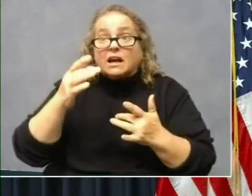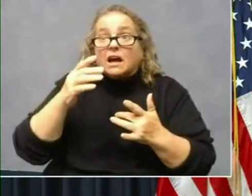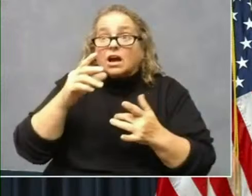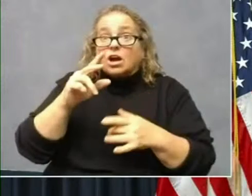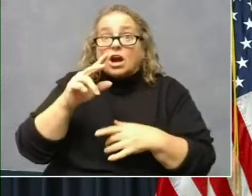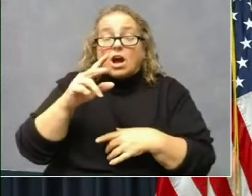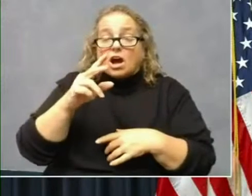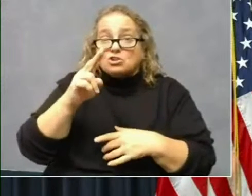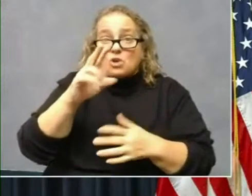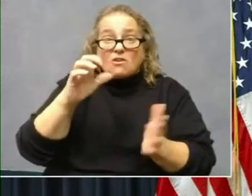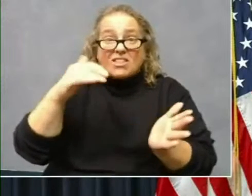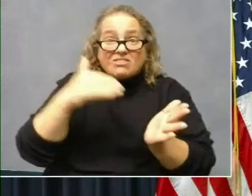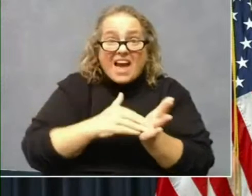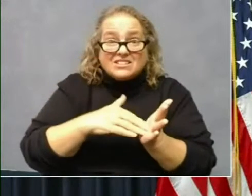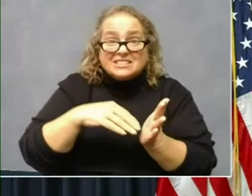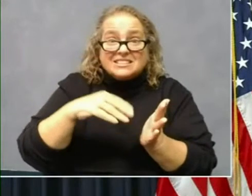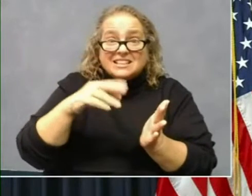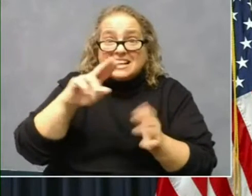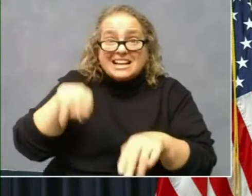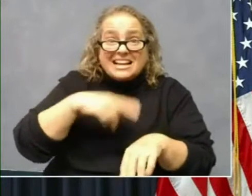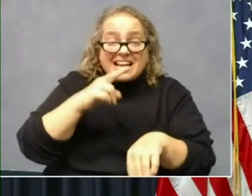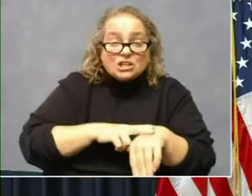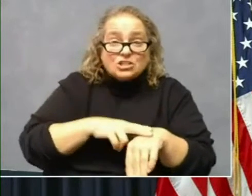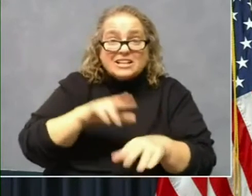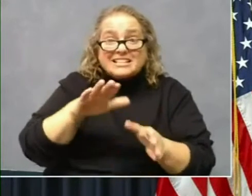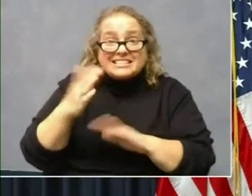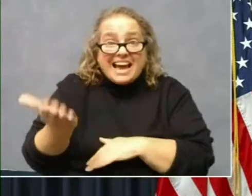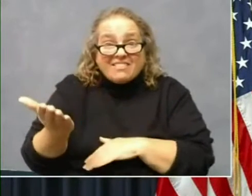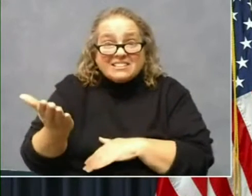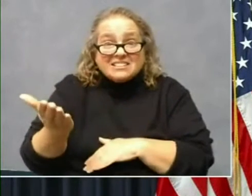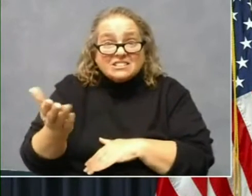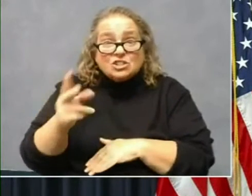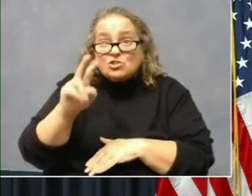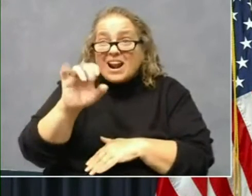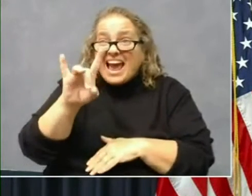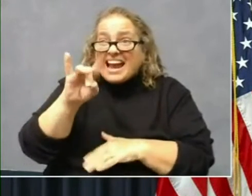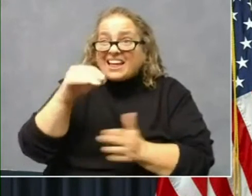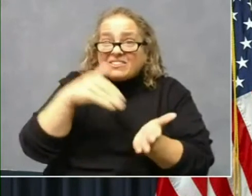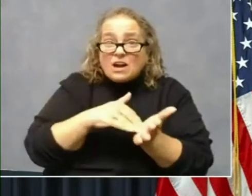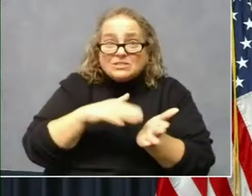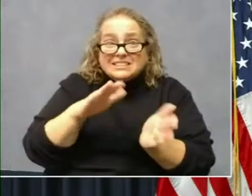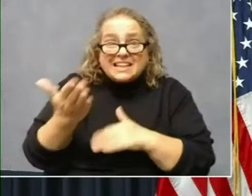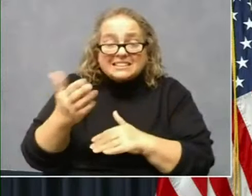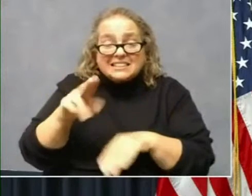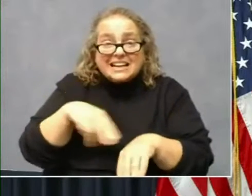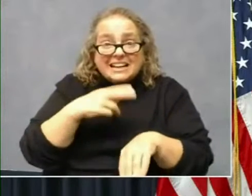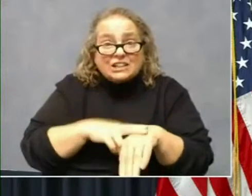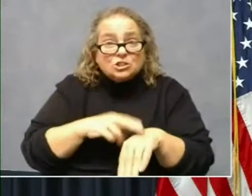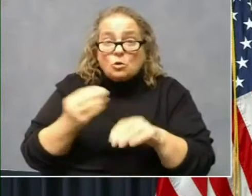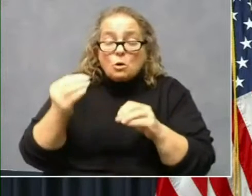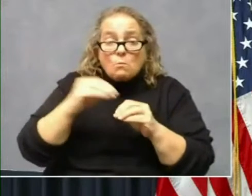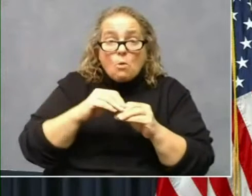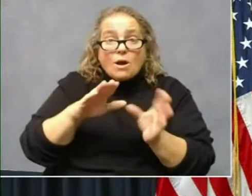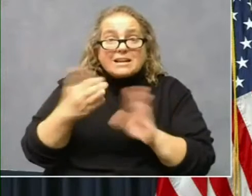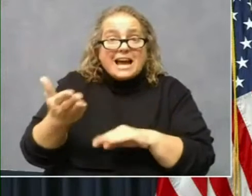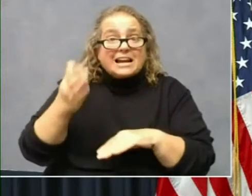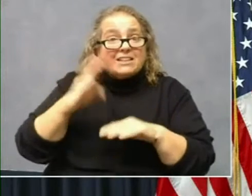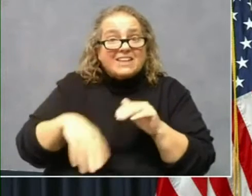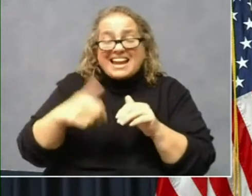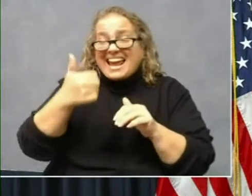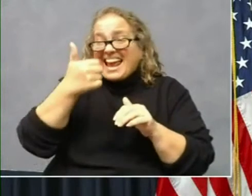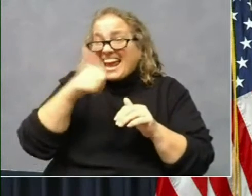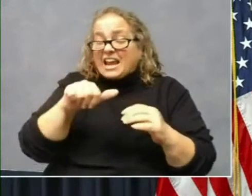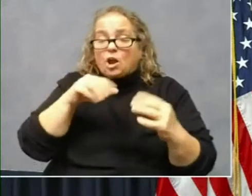we're 280,000 deaths. This is going to be more deadly than most every individual war that we have fought